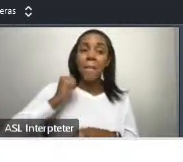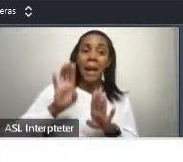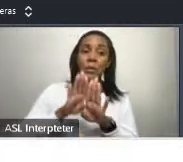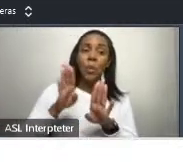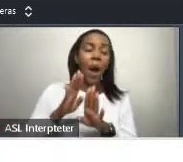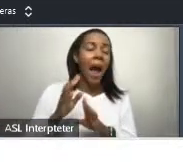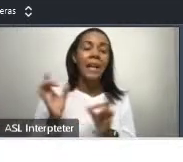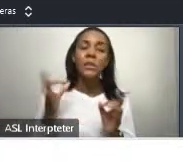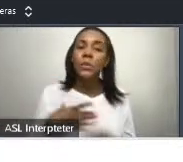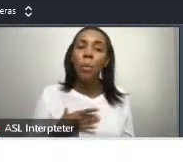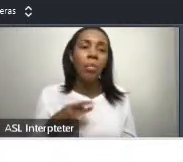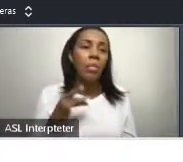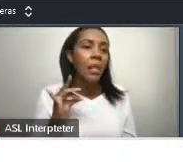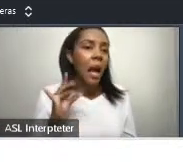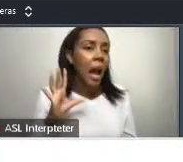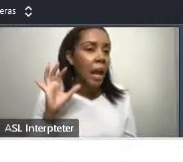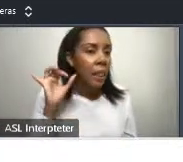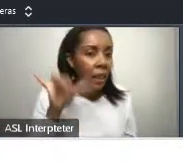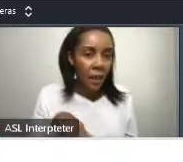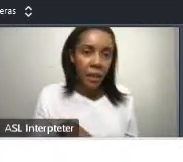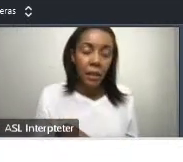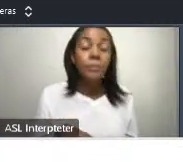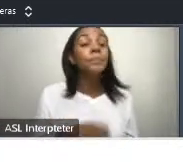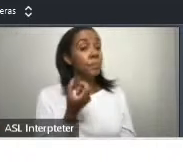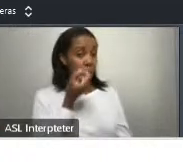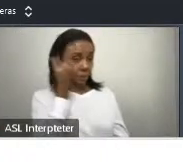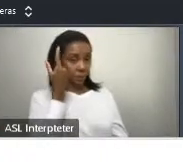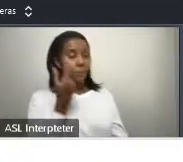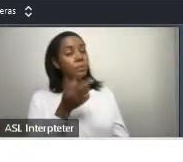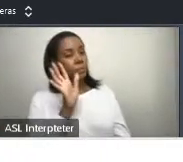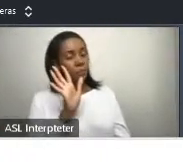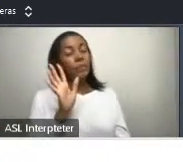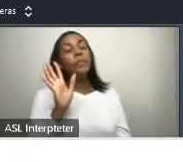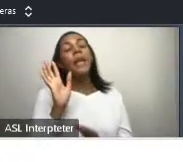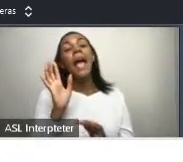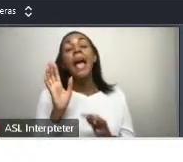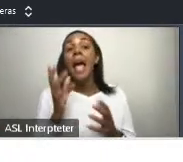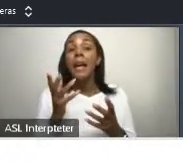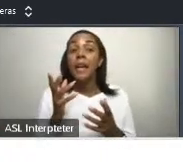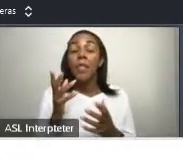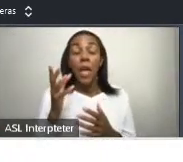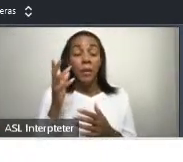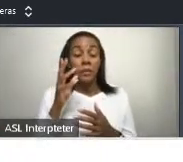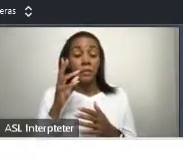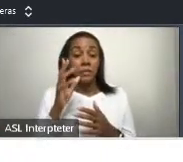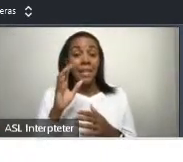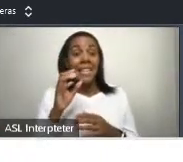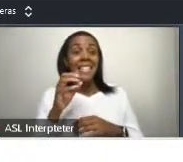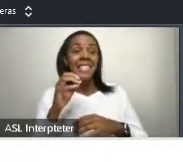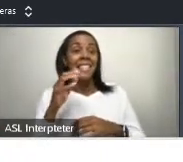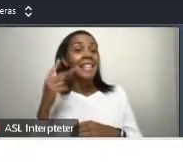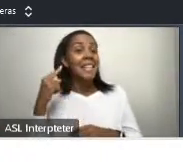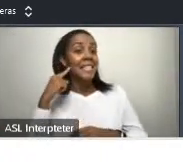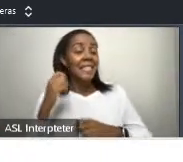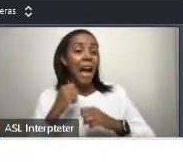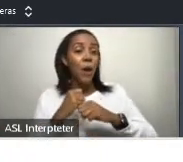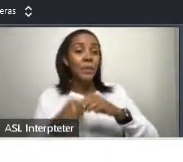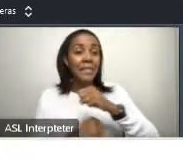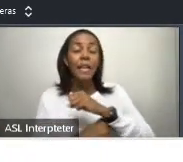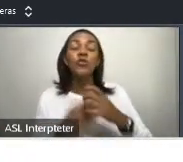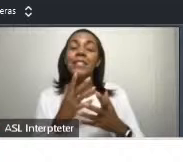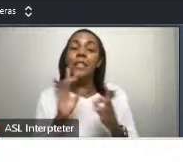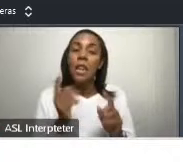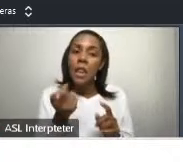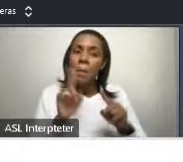that, okay? Yes, sir. I understand. And these are purposely built sound stages. Yeah. It's a little bit different situation from Graceland, but I'm aware